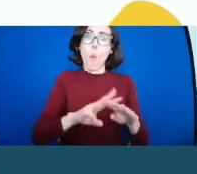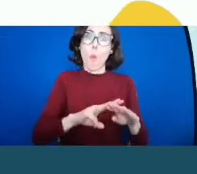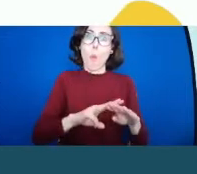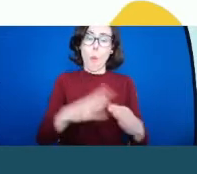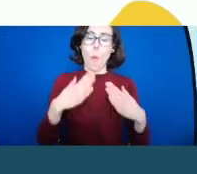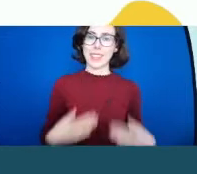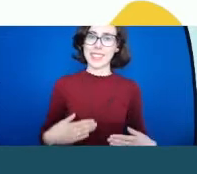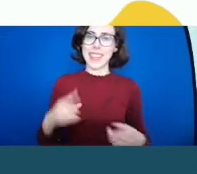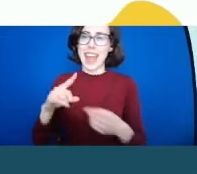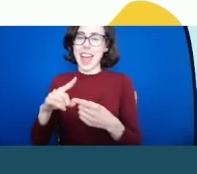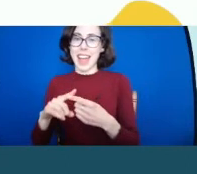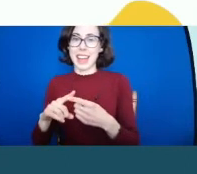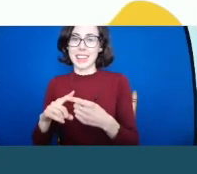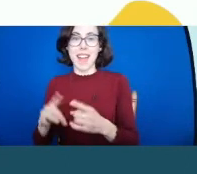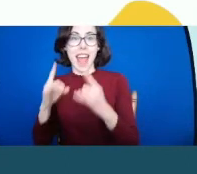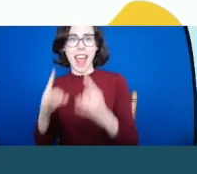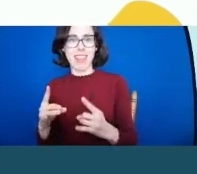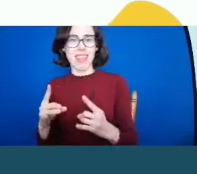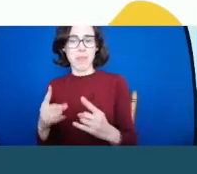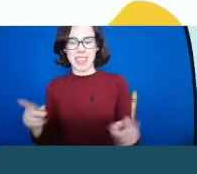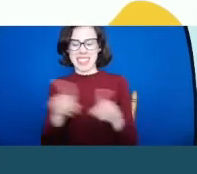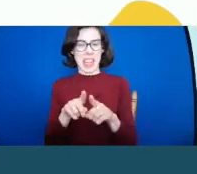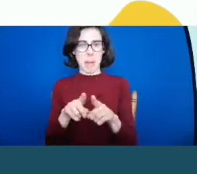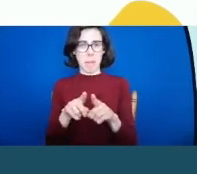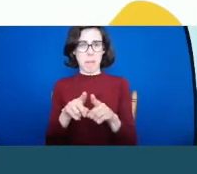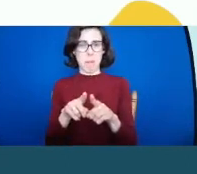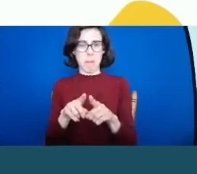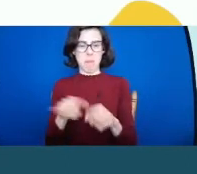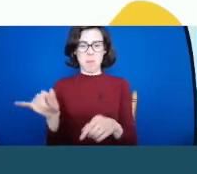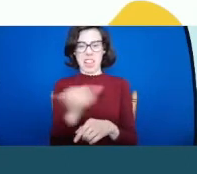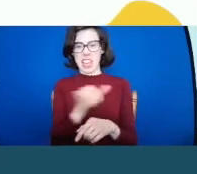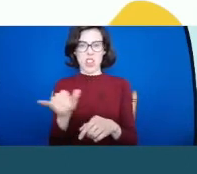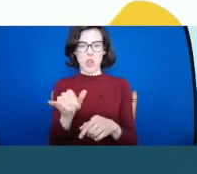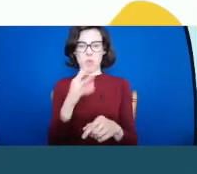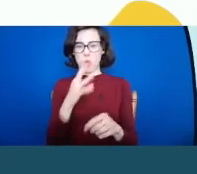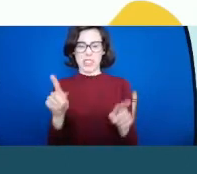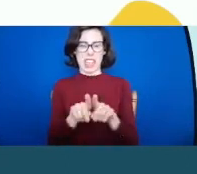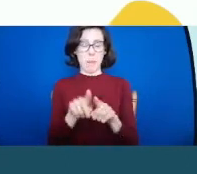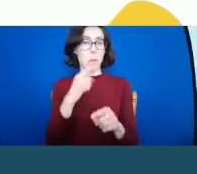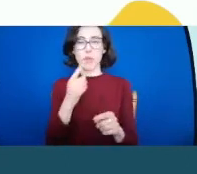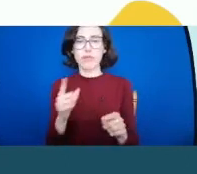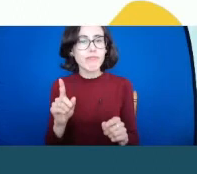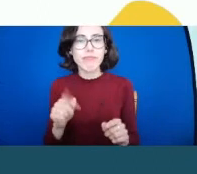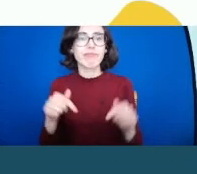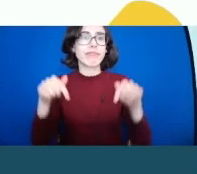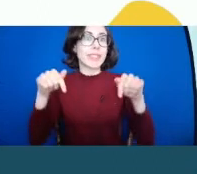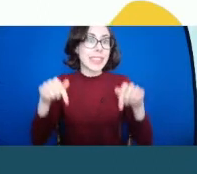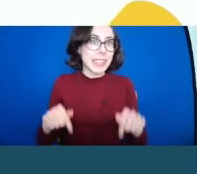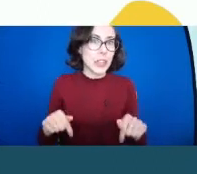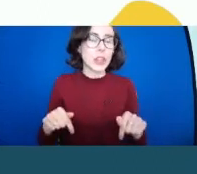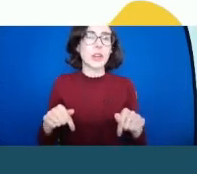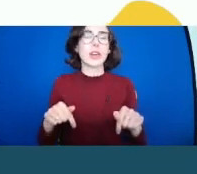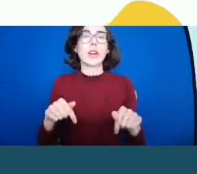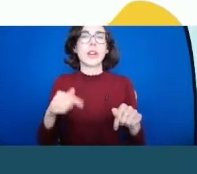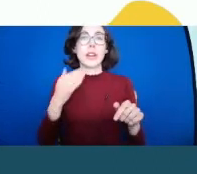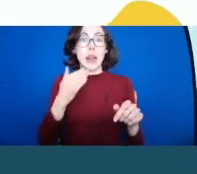interchangeably. For the kind of work we're doing here in Birmingham, Alabama, and through our National Center on Health, Physical Activity, and